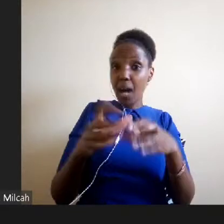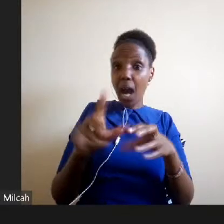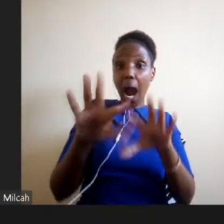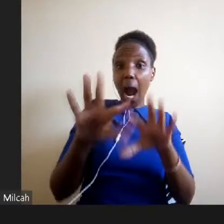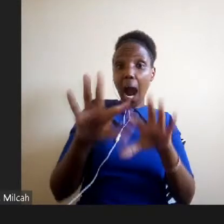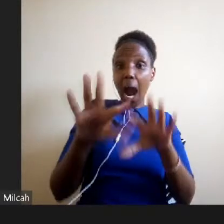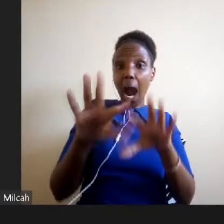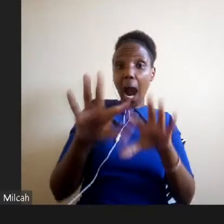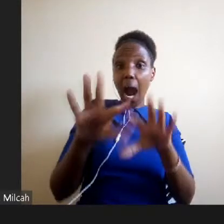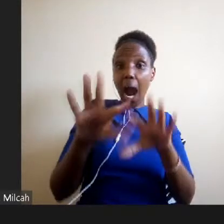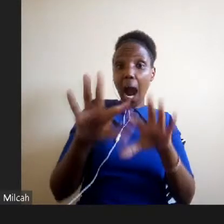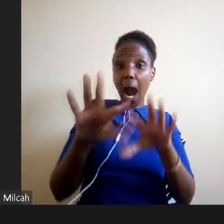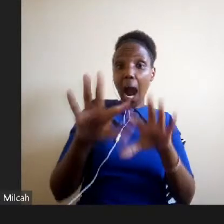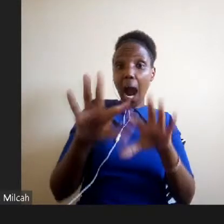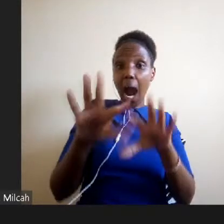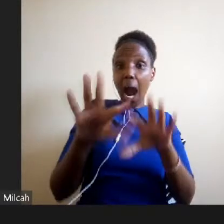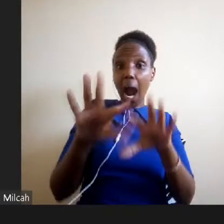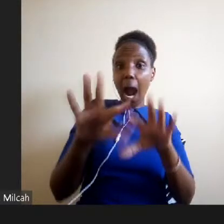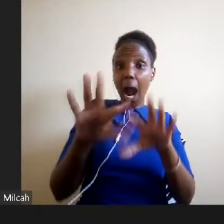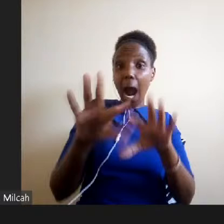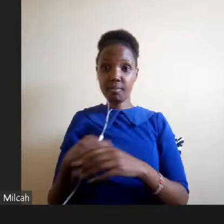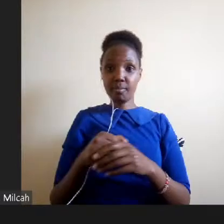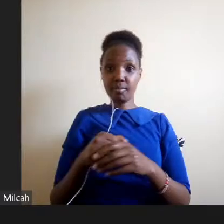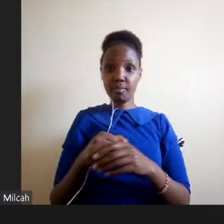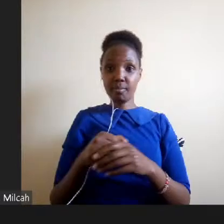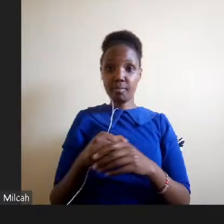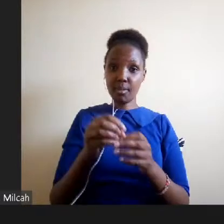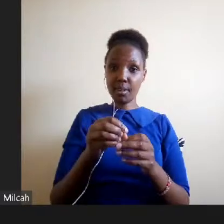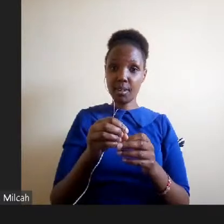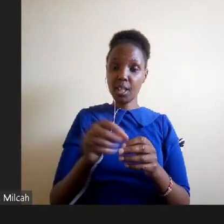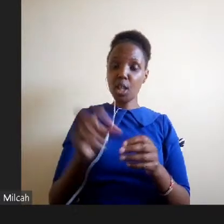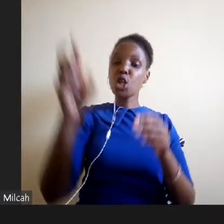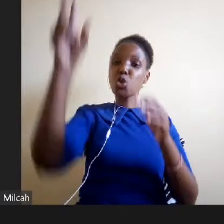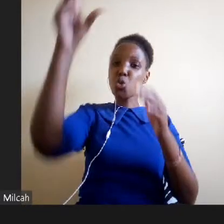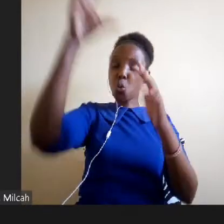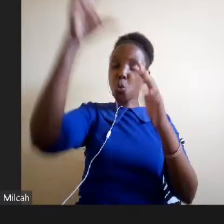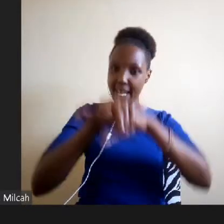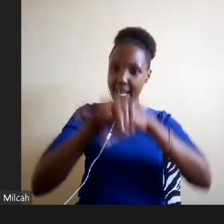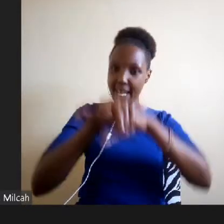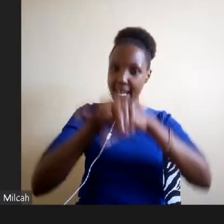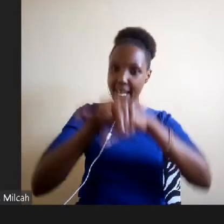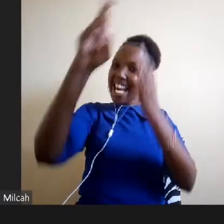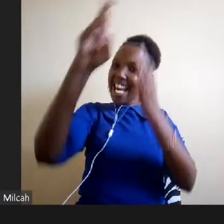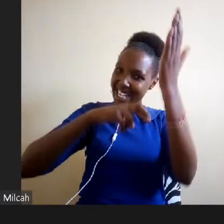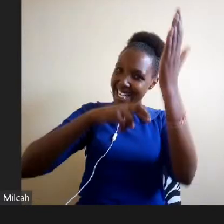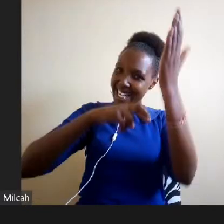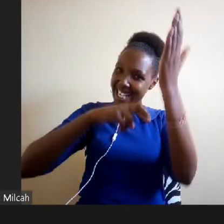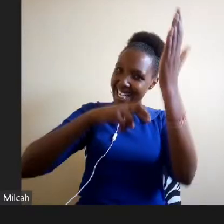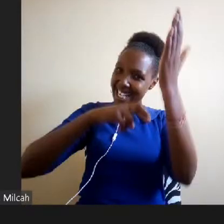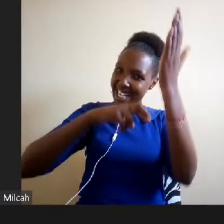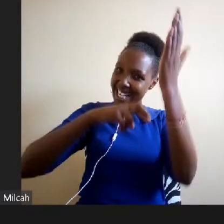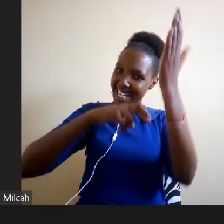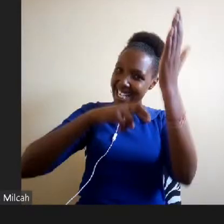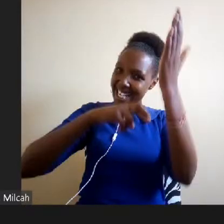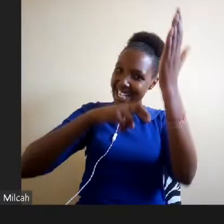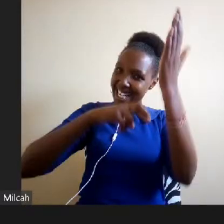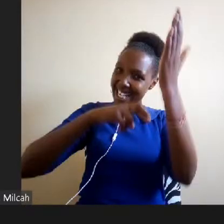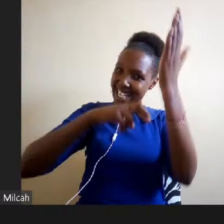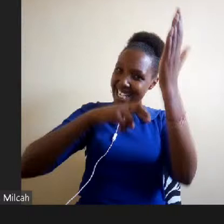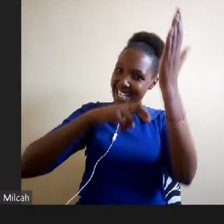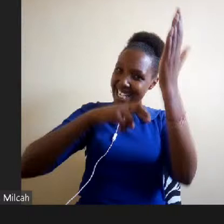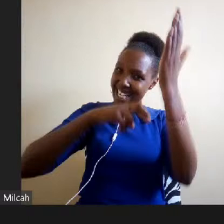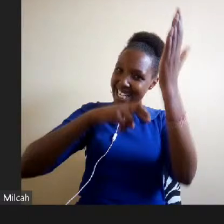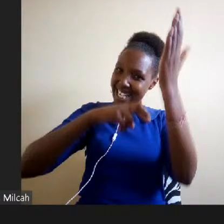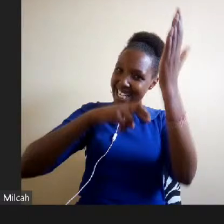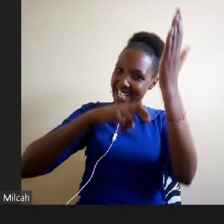your app store, download read along. Even though you type Bolo right now, it will still come, but it will come as read along. And then you download